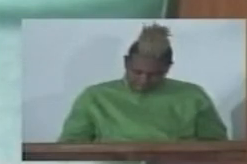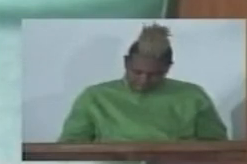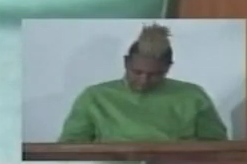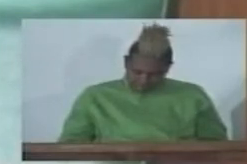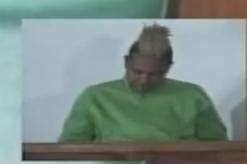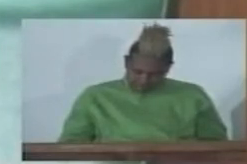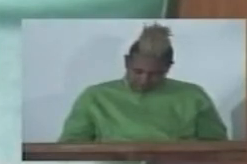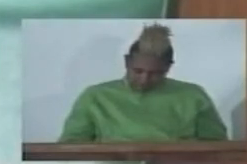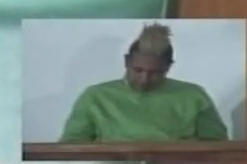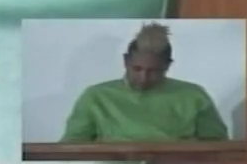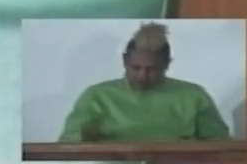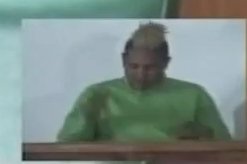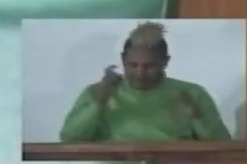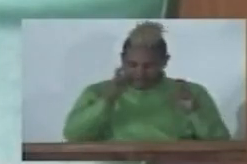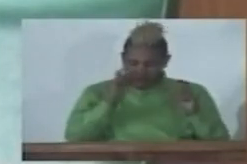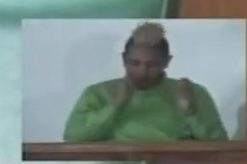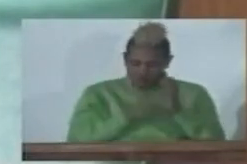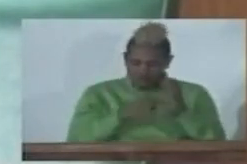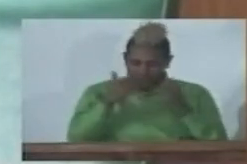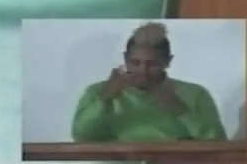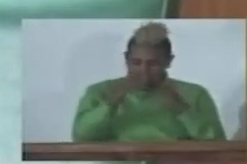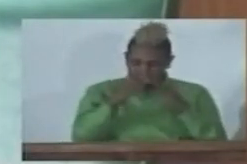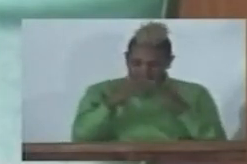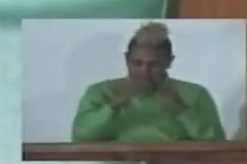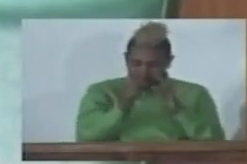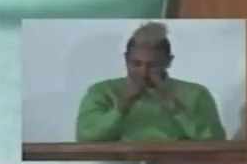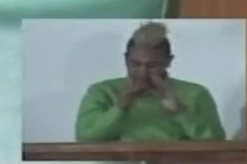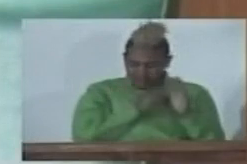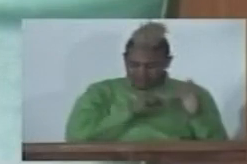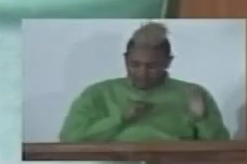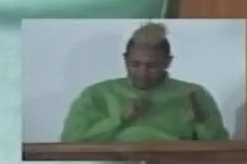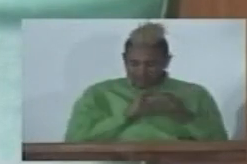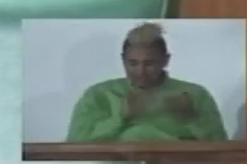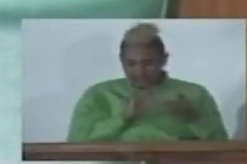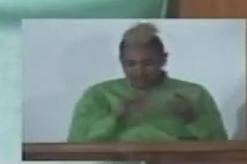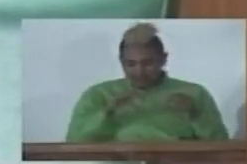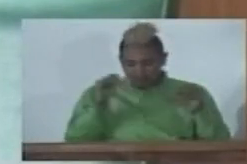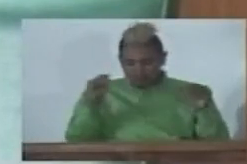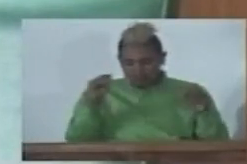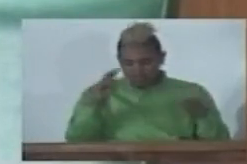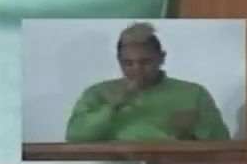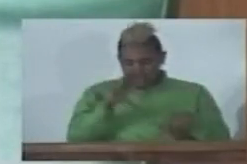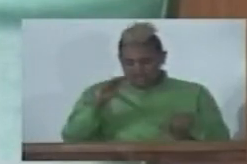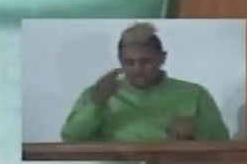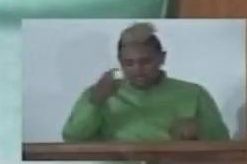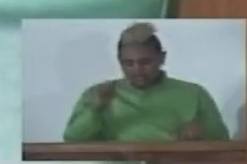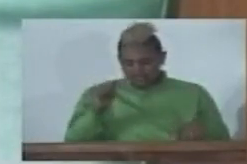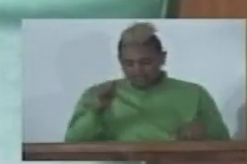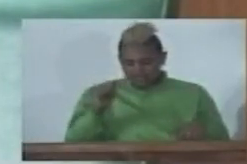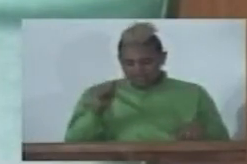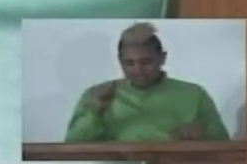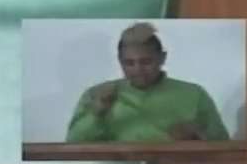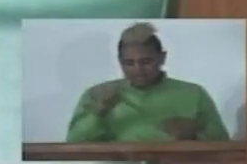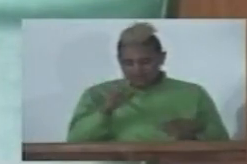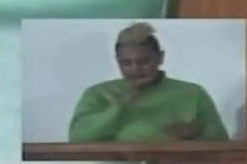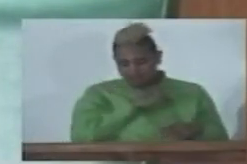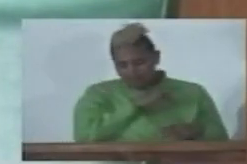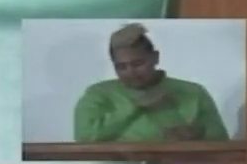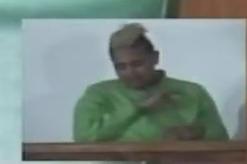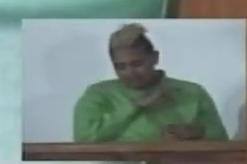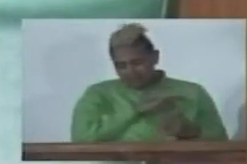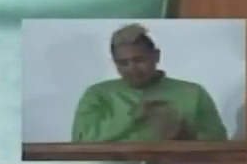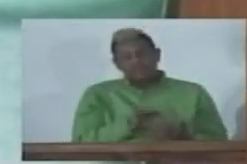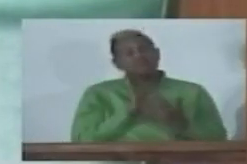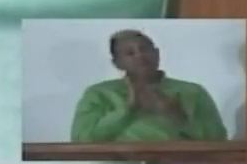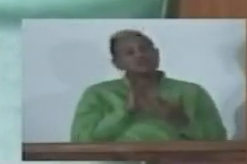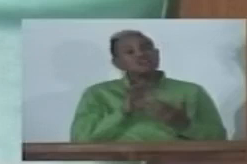it resolved that the National Housing Trust, Housing Benefits, Special Selection, Fort